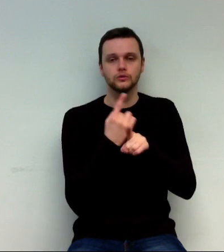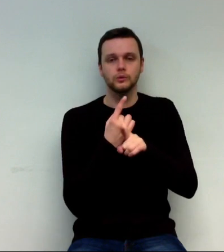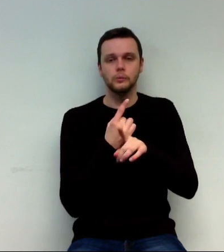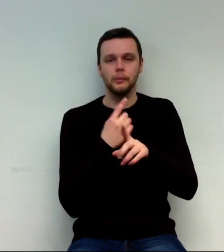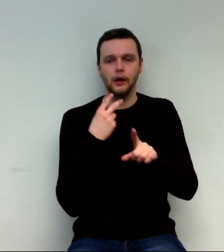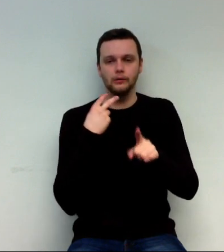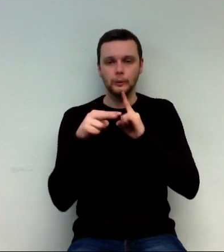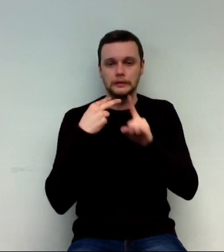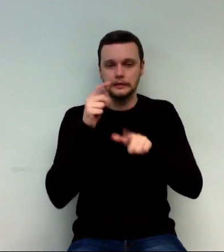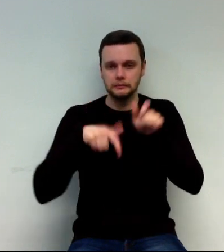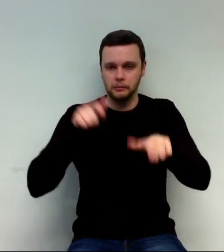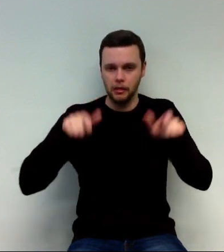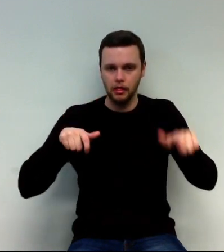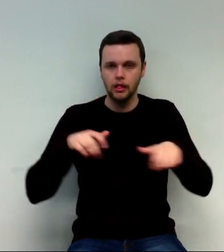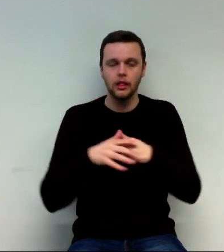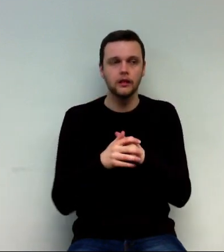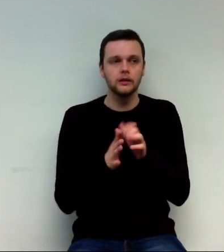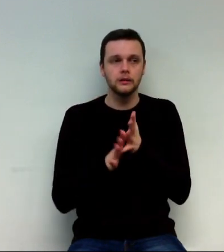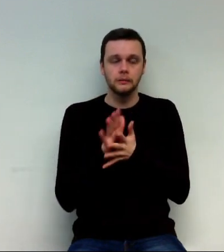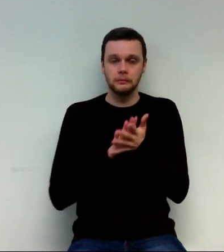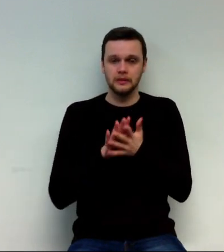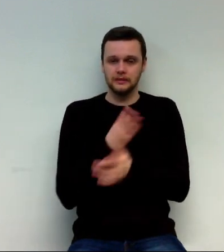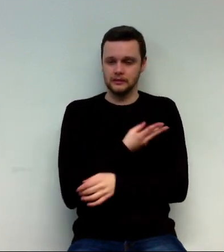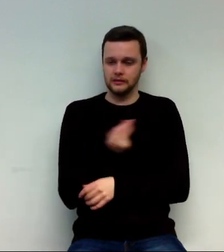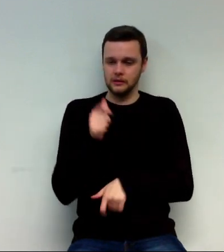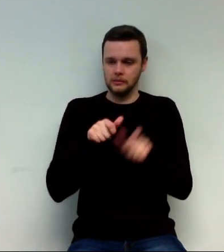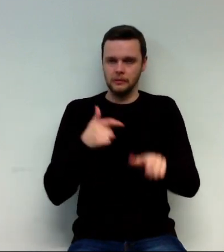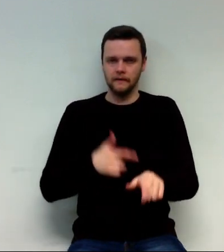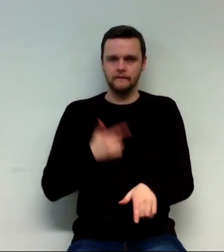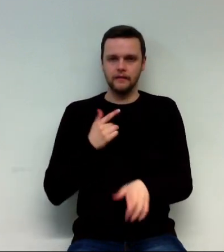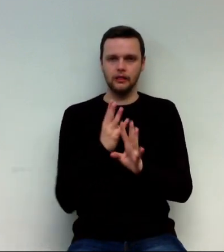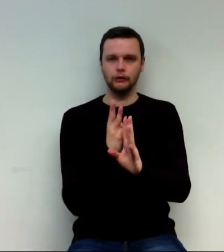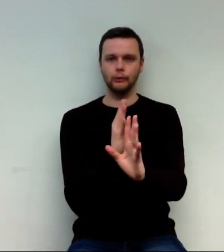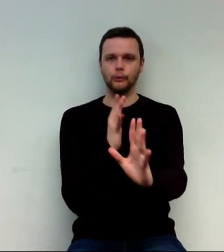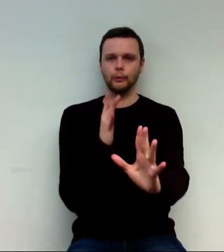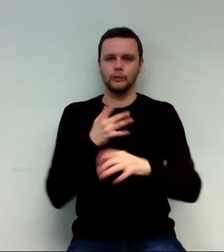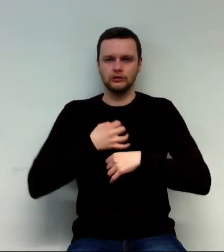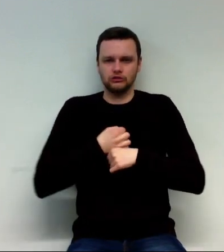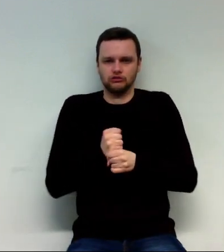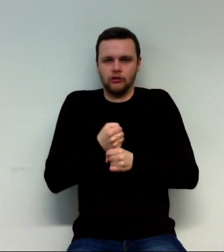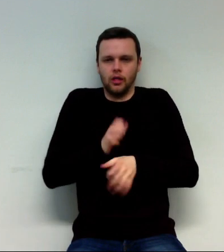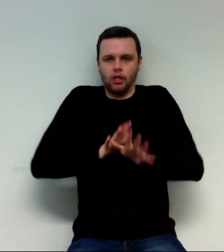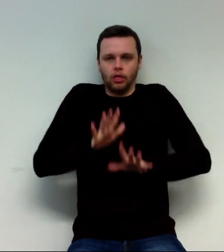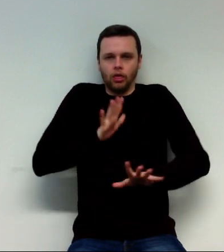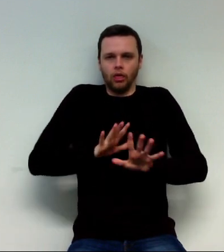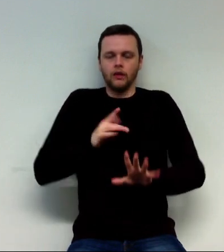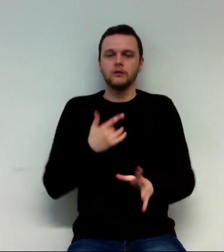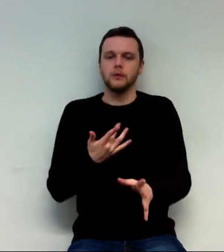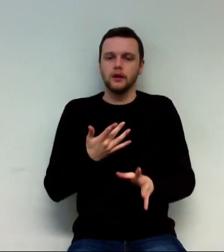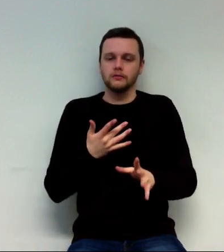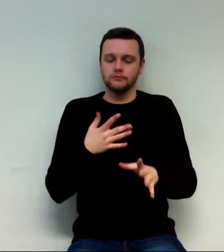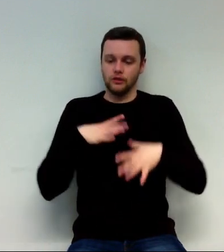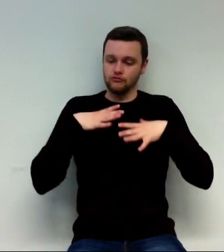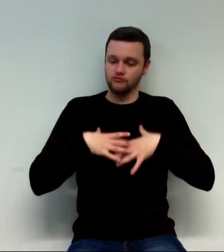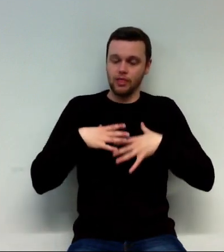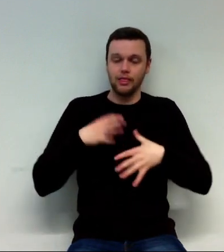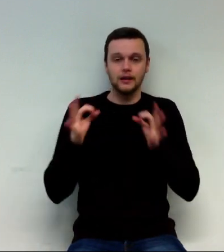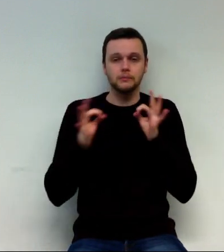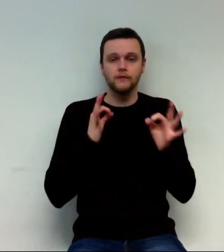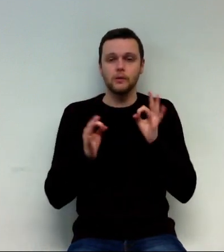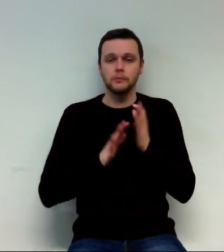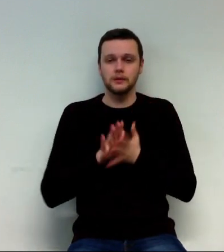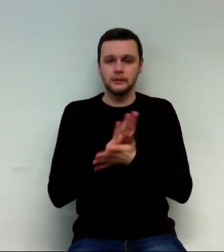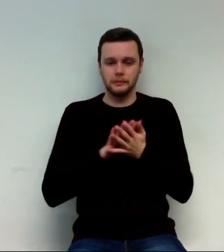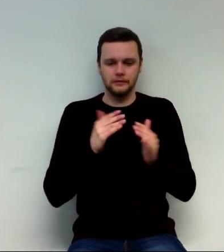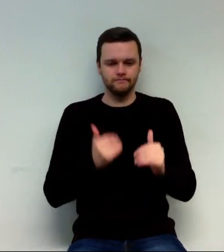and the fact that some people might find queuing very stressful and put them off coming to the Fringe. Relaxed performances kind of take